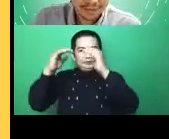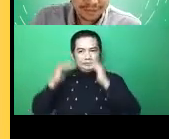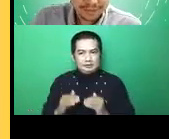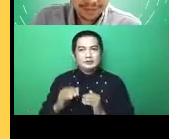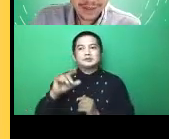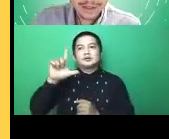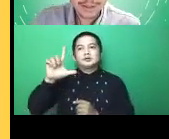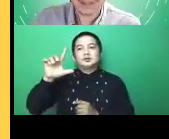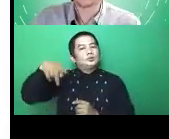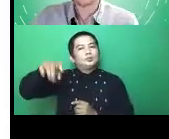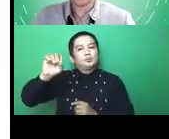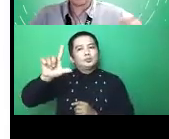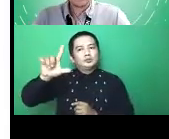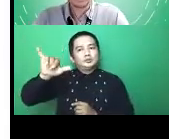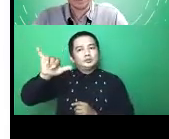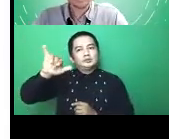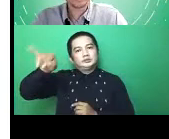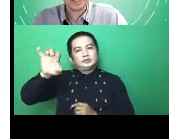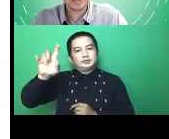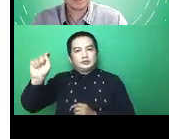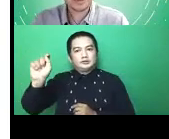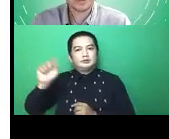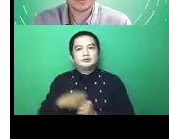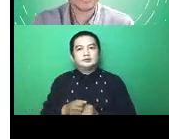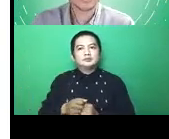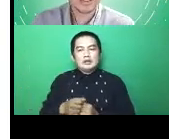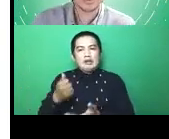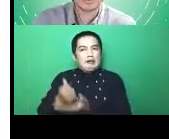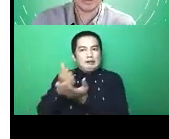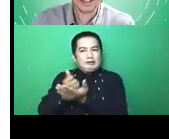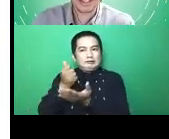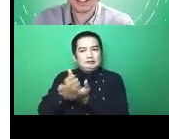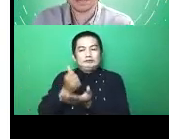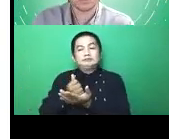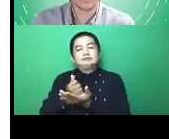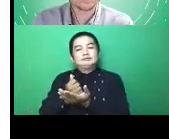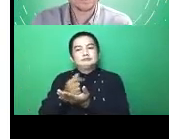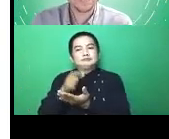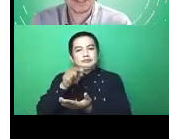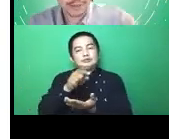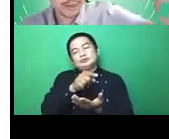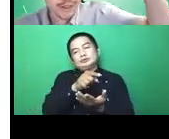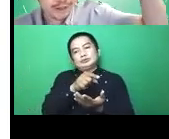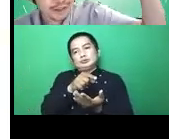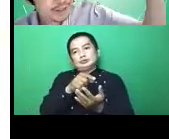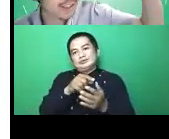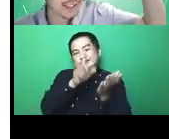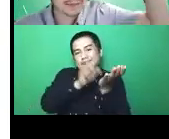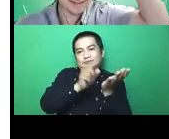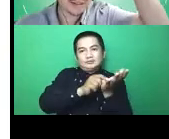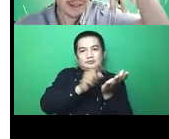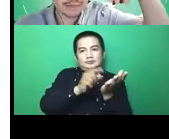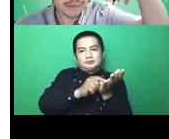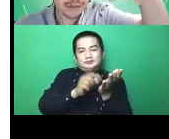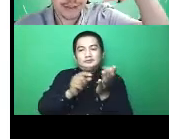Polyjet. Okay, so to explain Polyjet, it's helpful to think of your desktop printer. So right in the desktop